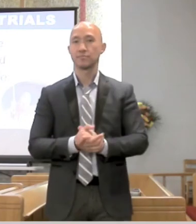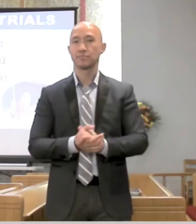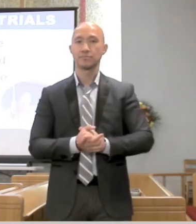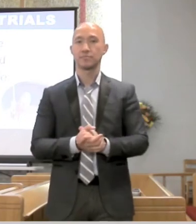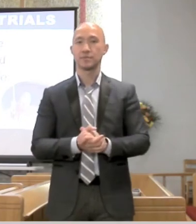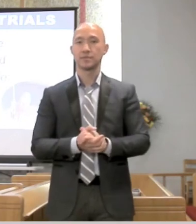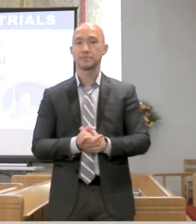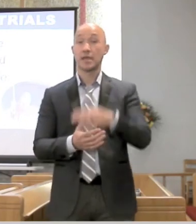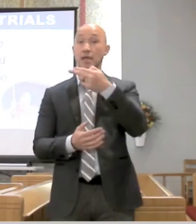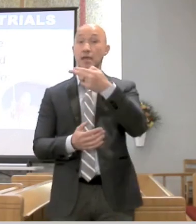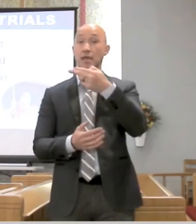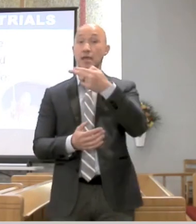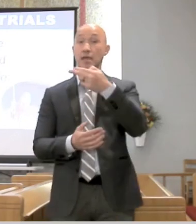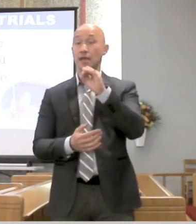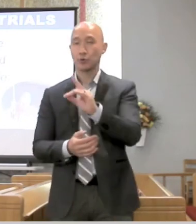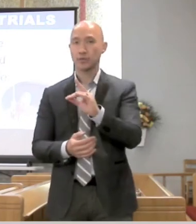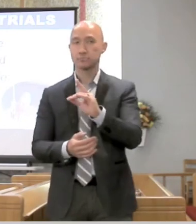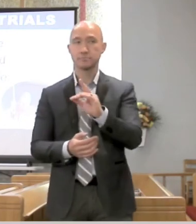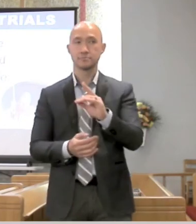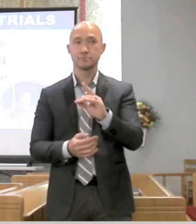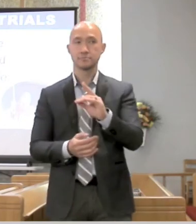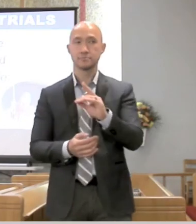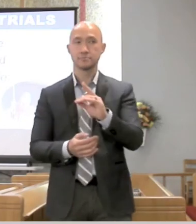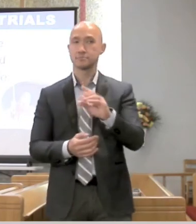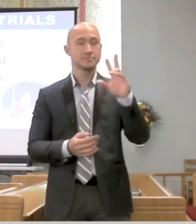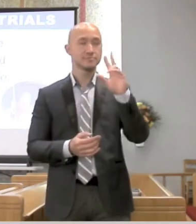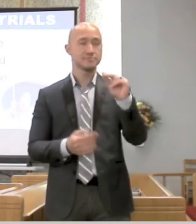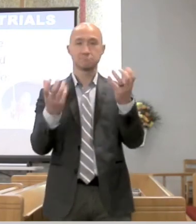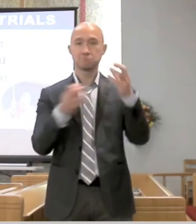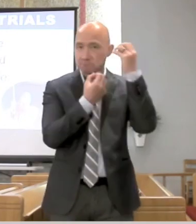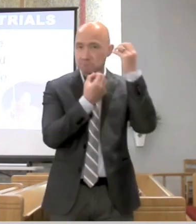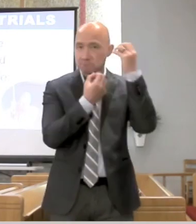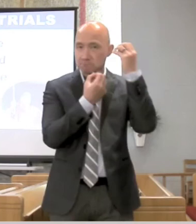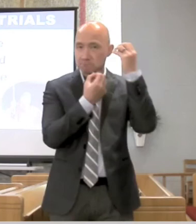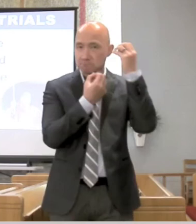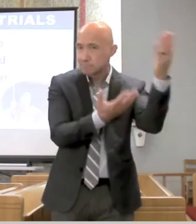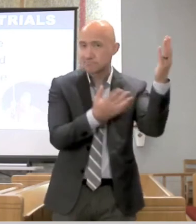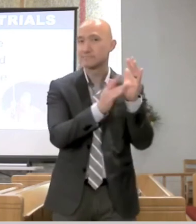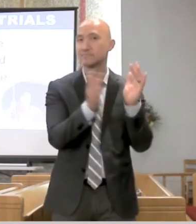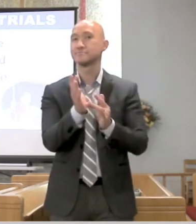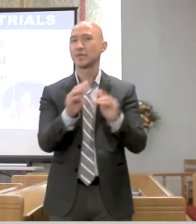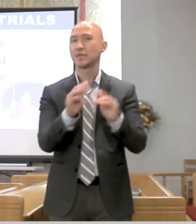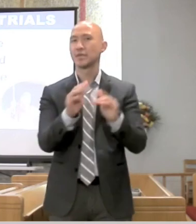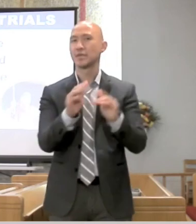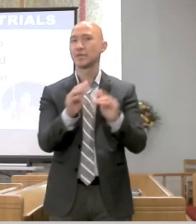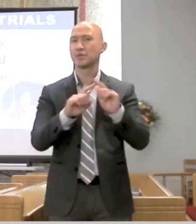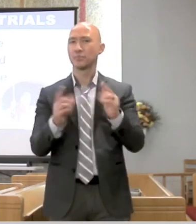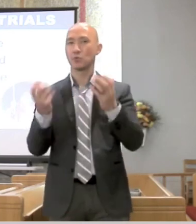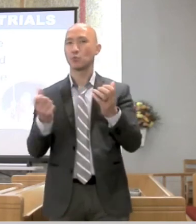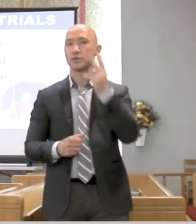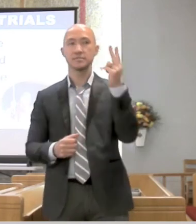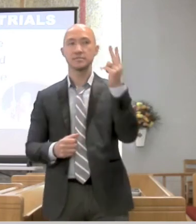wanted Jesus to perform some kind of miracle for him. He wanted to be entertained. He had heard all these things that Jesus was doing, and